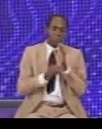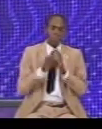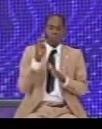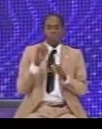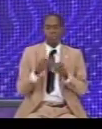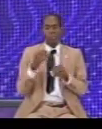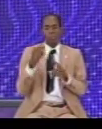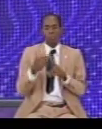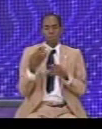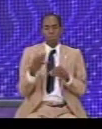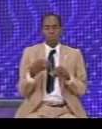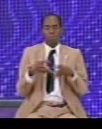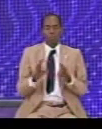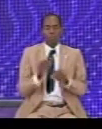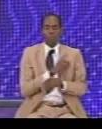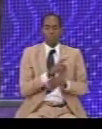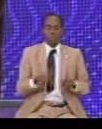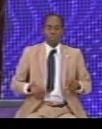and together,